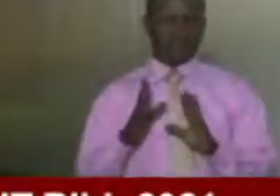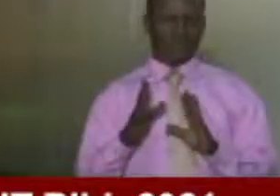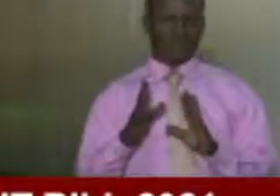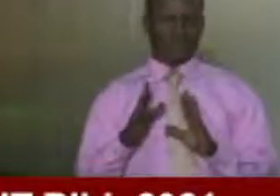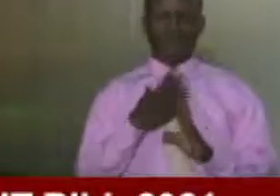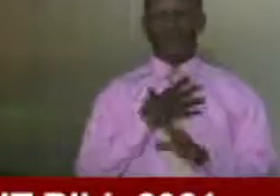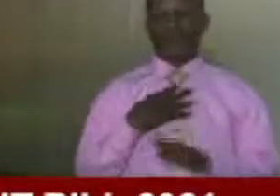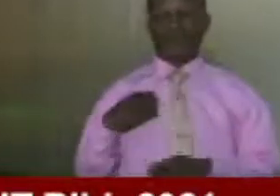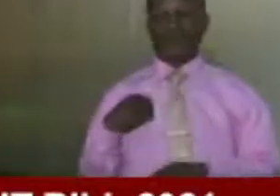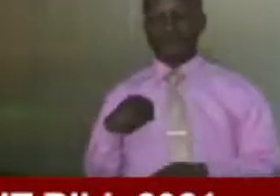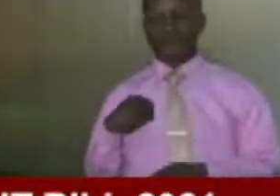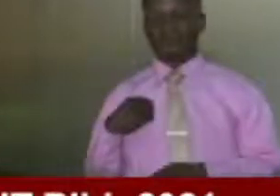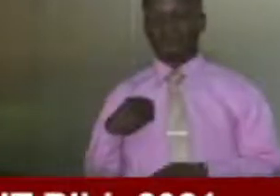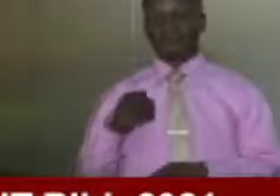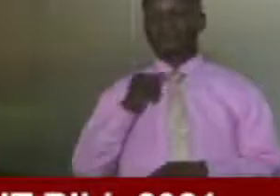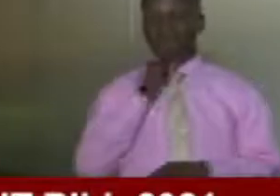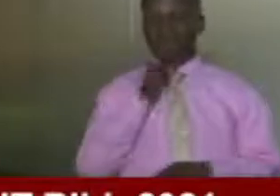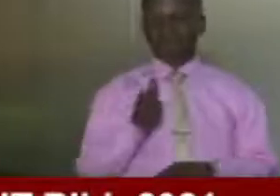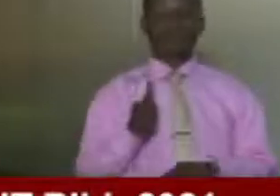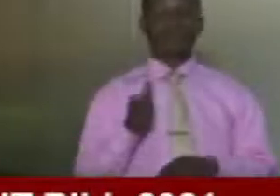I'm not fixated on